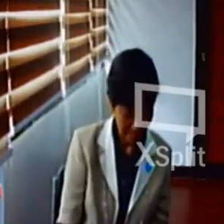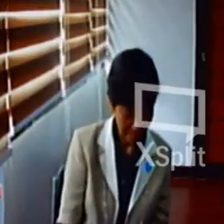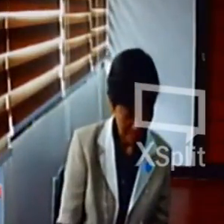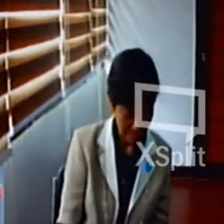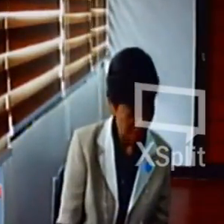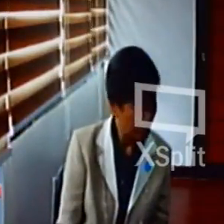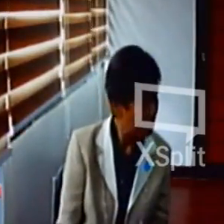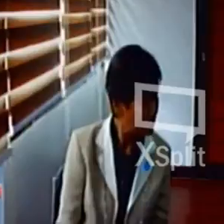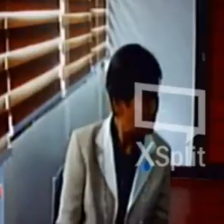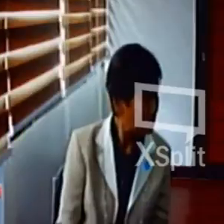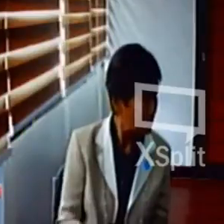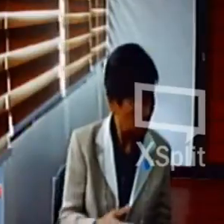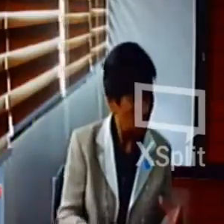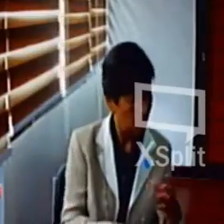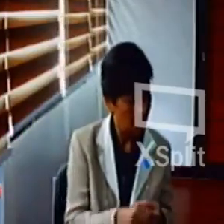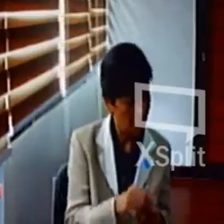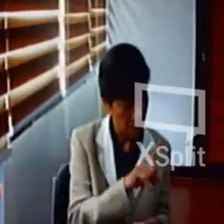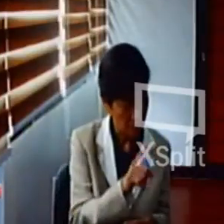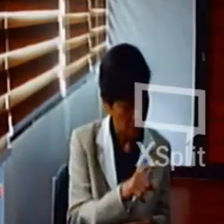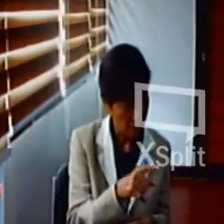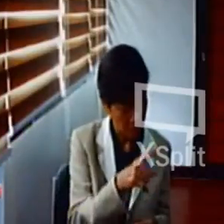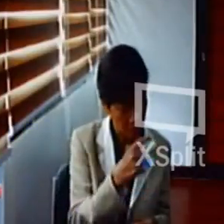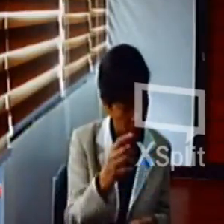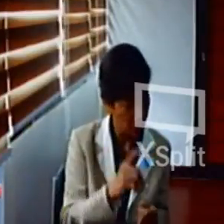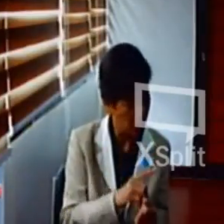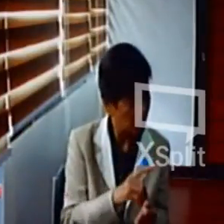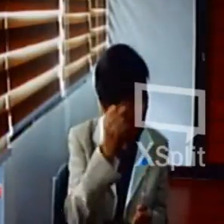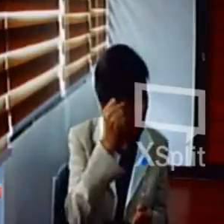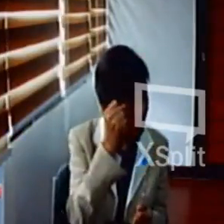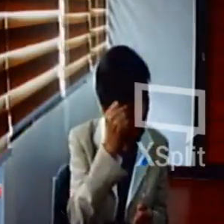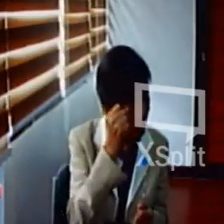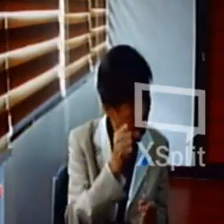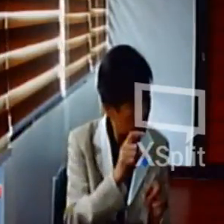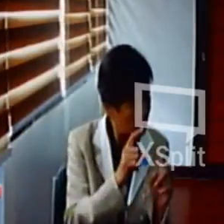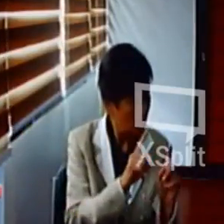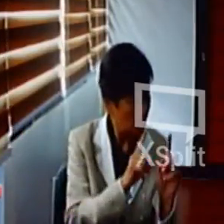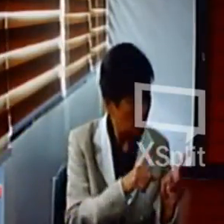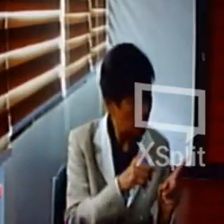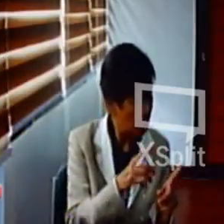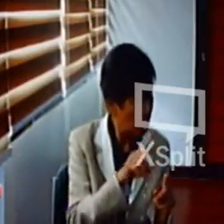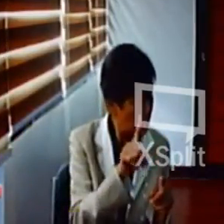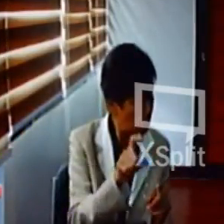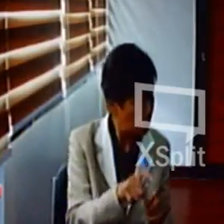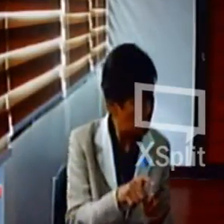I'll just have an additional question because Dr. Santos, in answer to your query, if